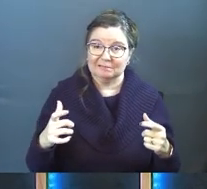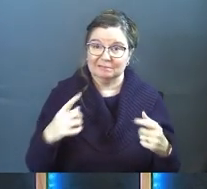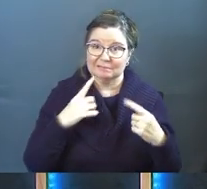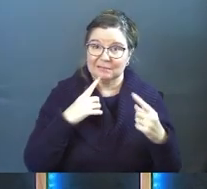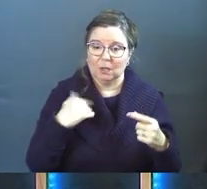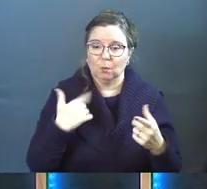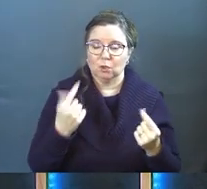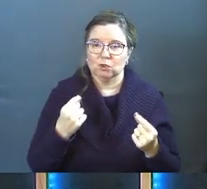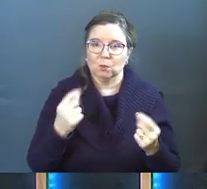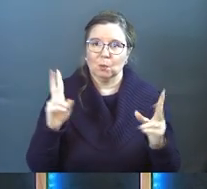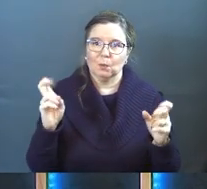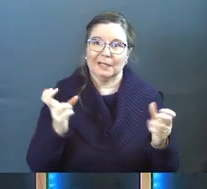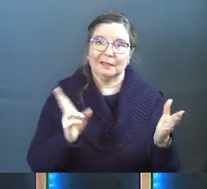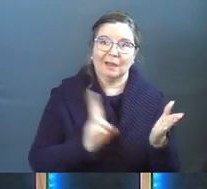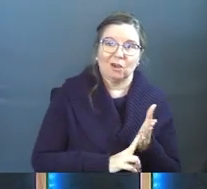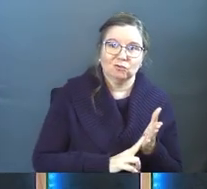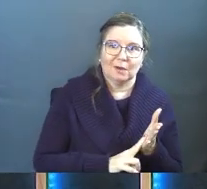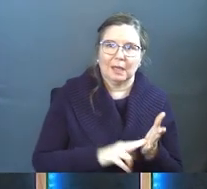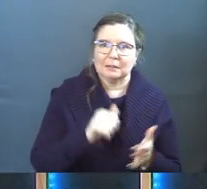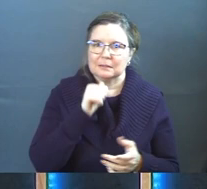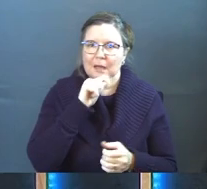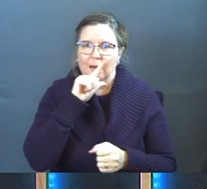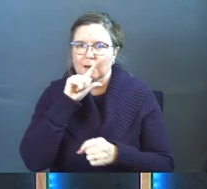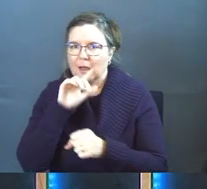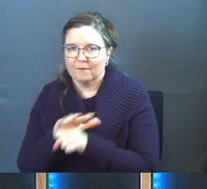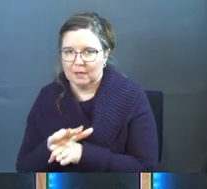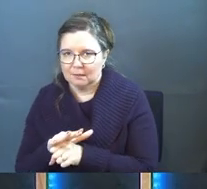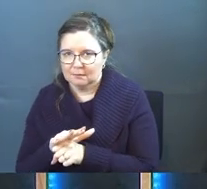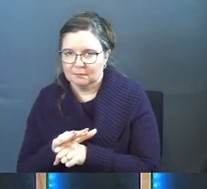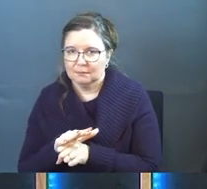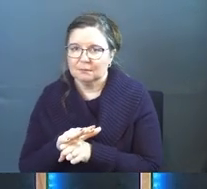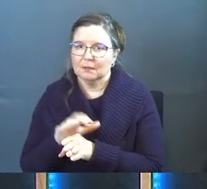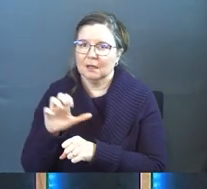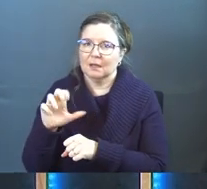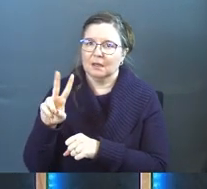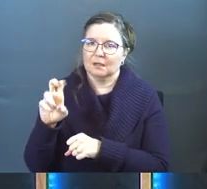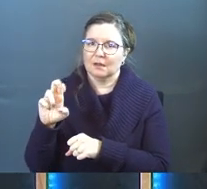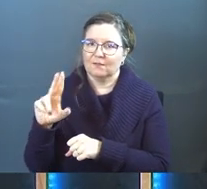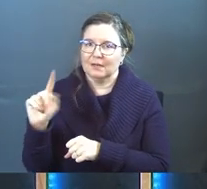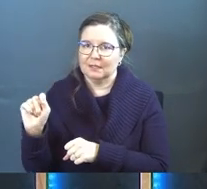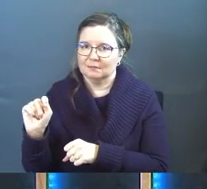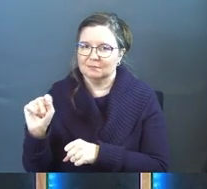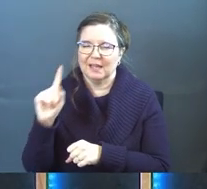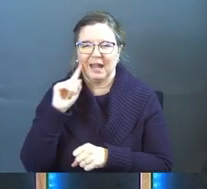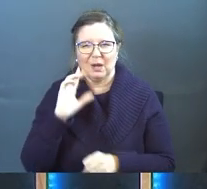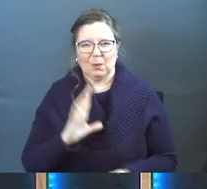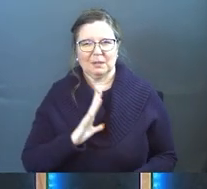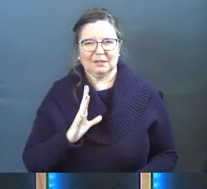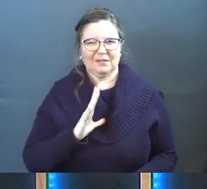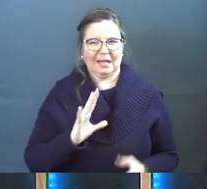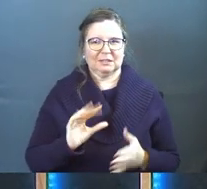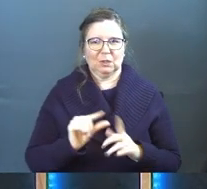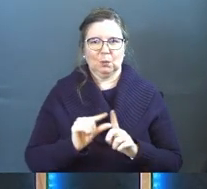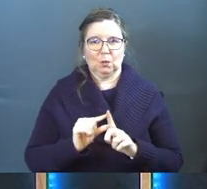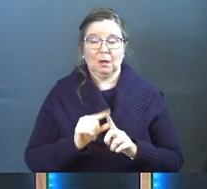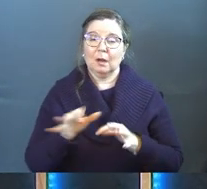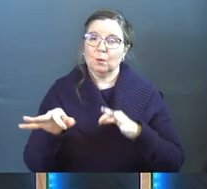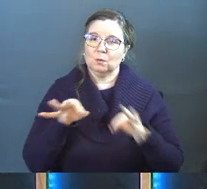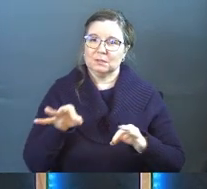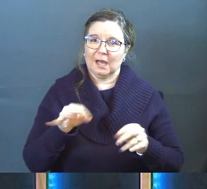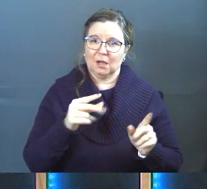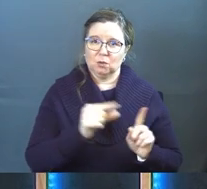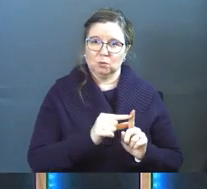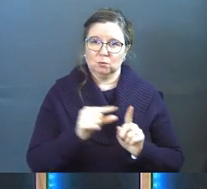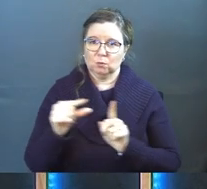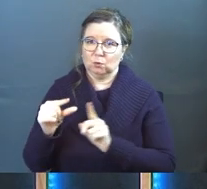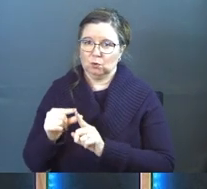It's that we're doing contract, not covenant. And I know those are fancy words. And we're going to define those words, amen?